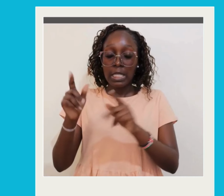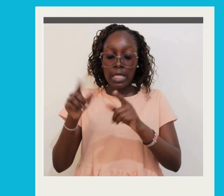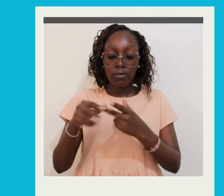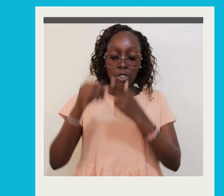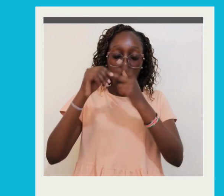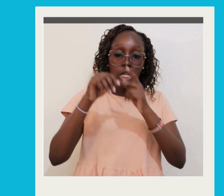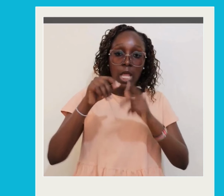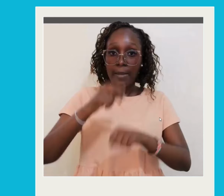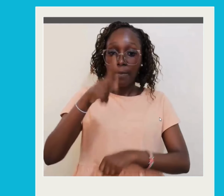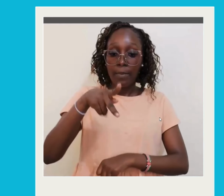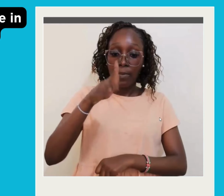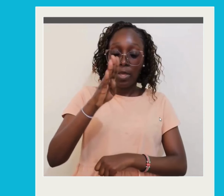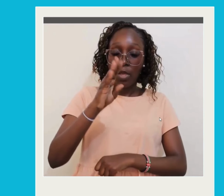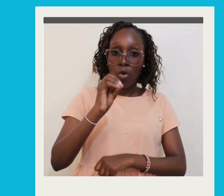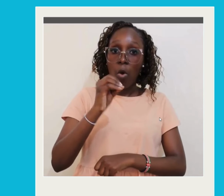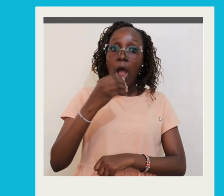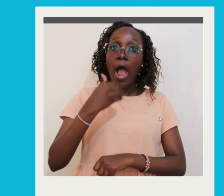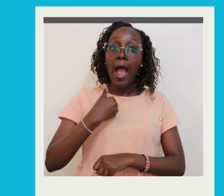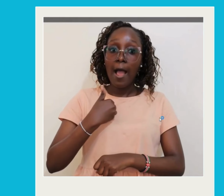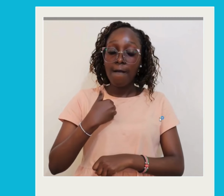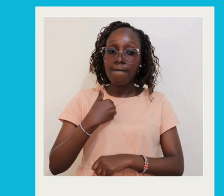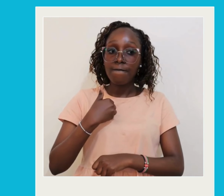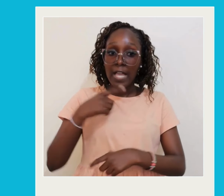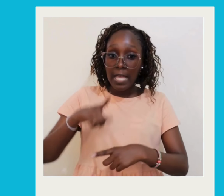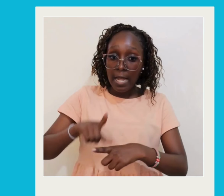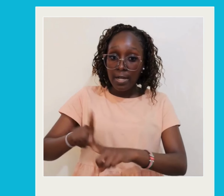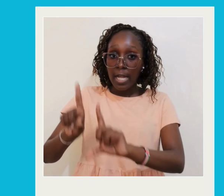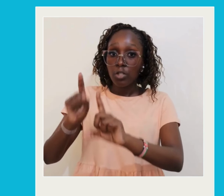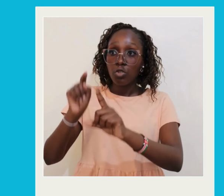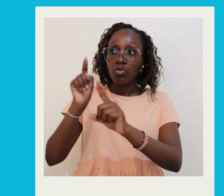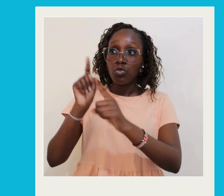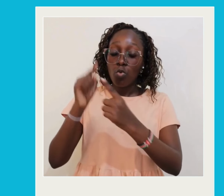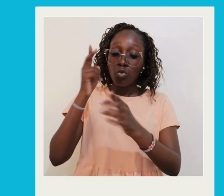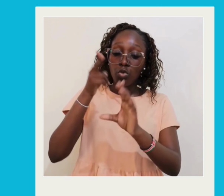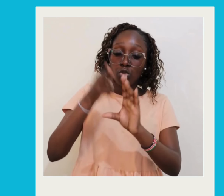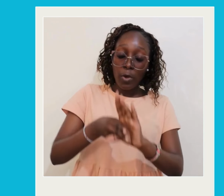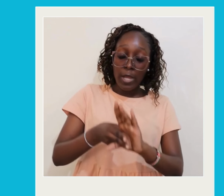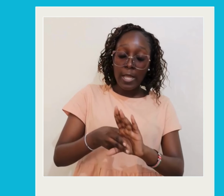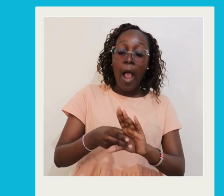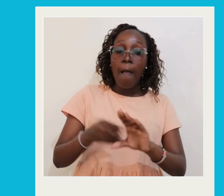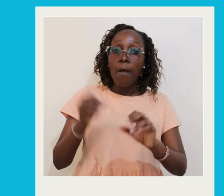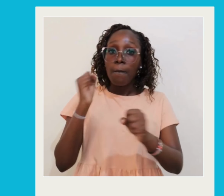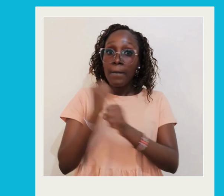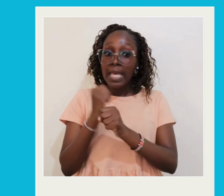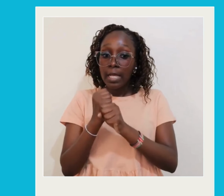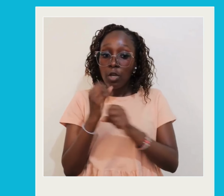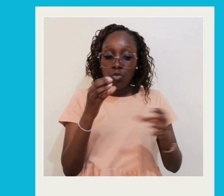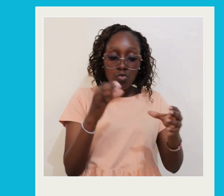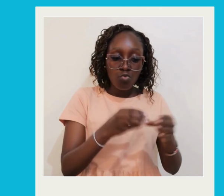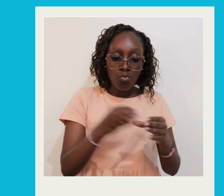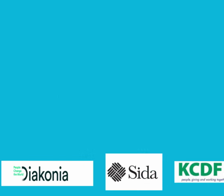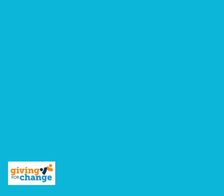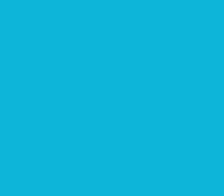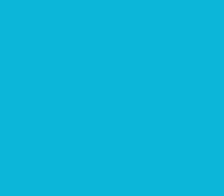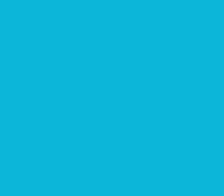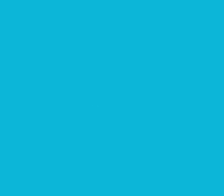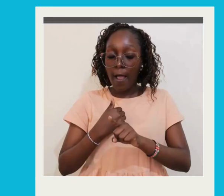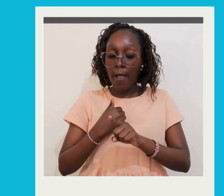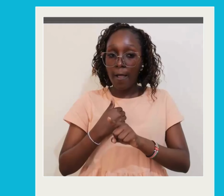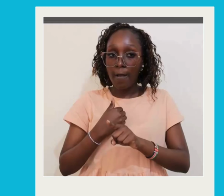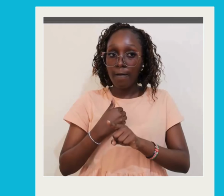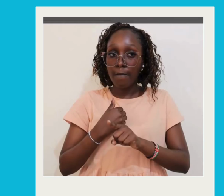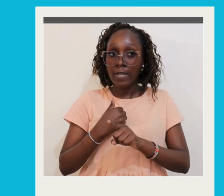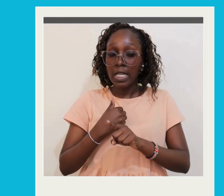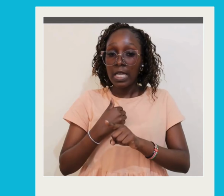PBOs are entitled to engage in policy formulation processes, especially at local levels.